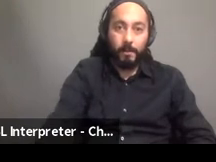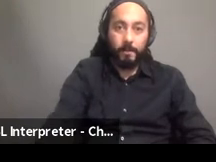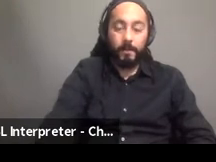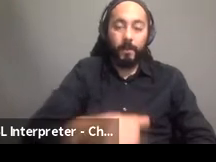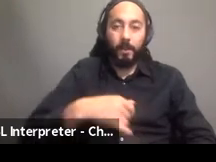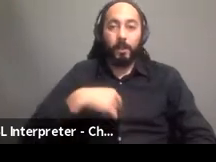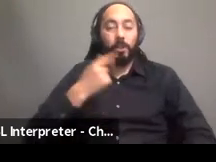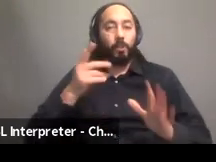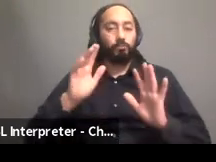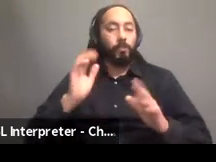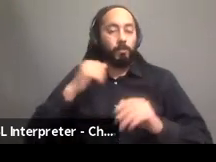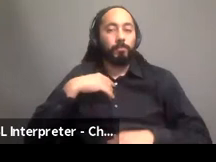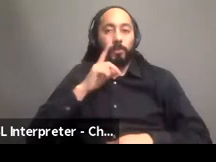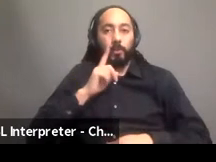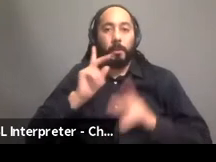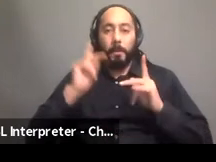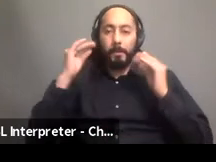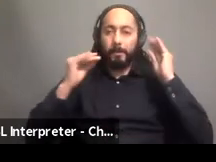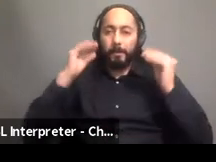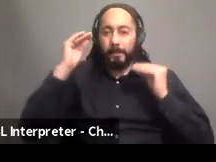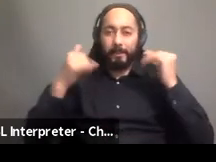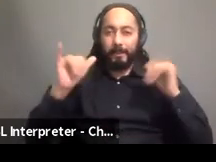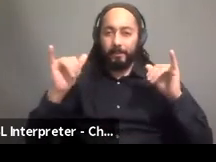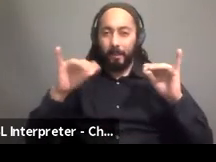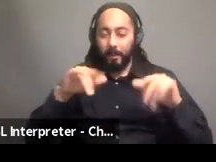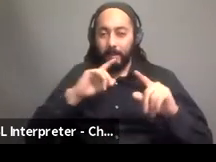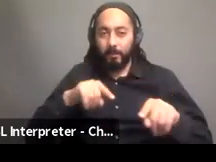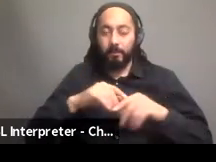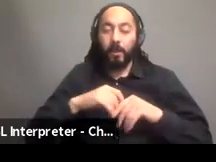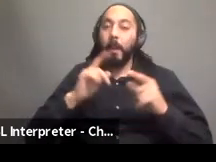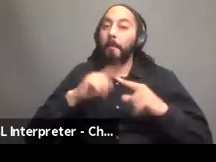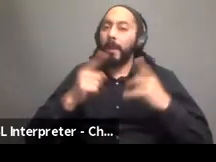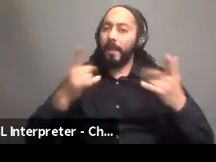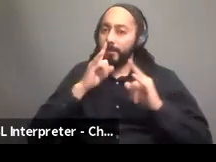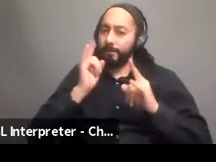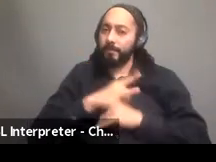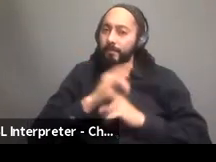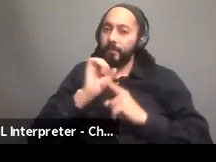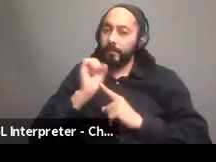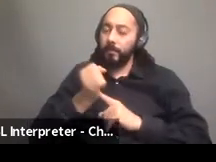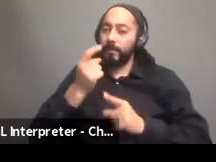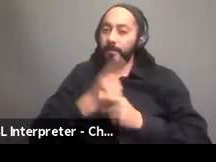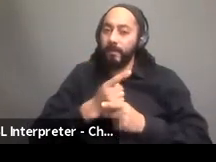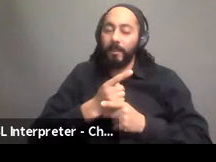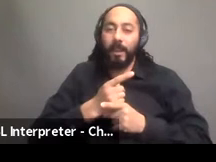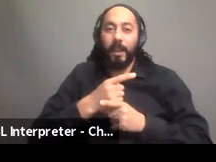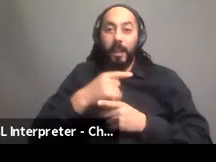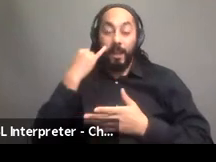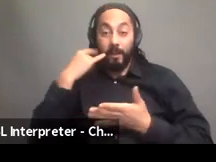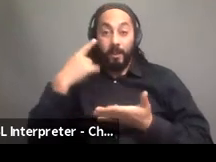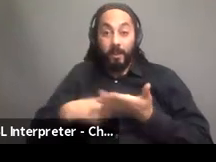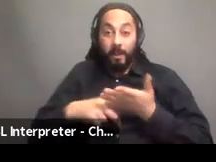on. Yeah, no worry. I mean, it's definitely a tricky situation, right? When we're talking about people's